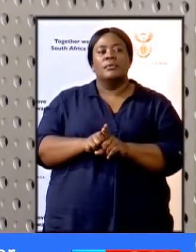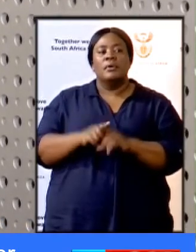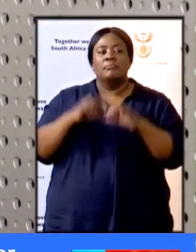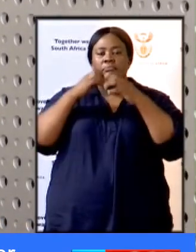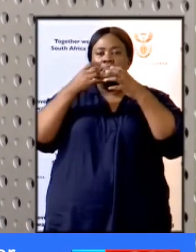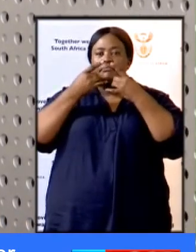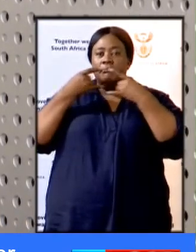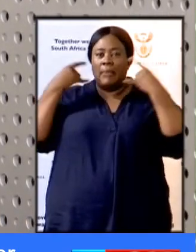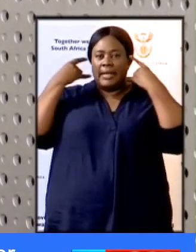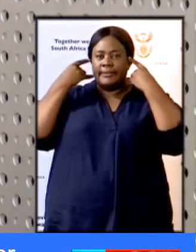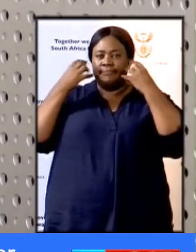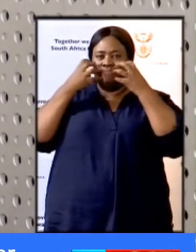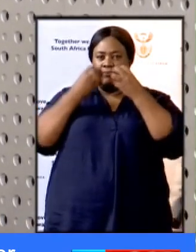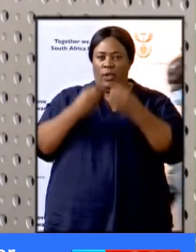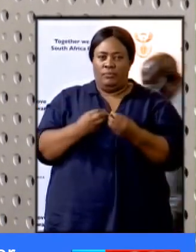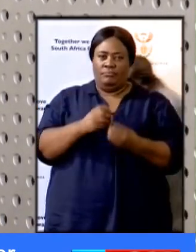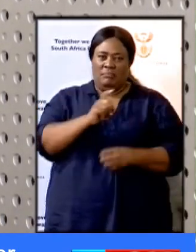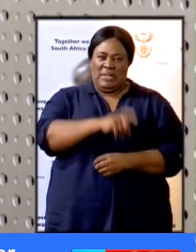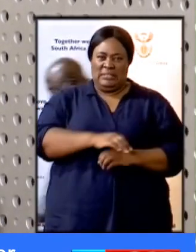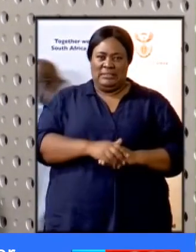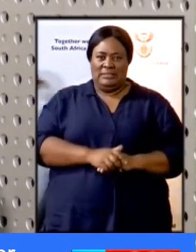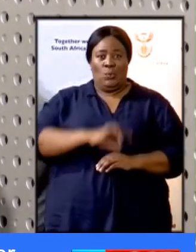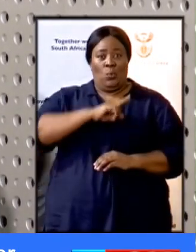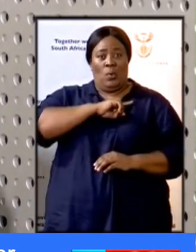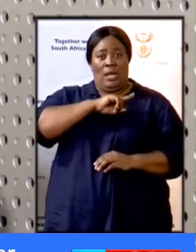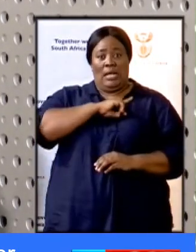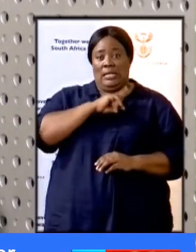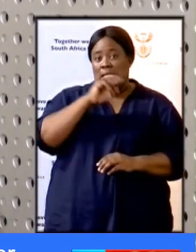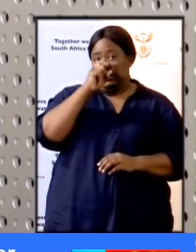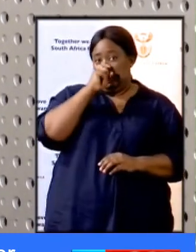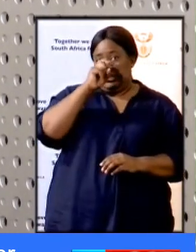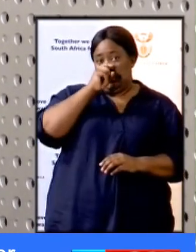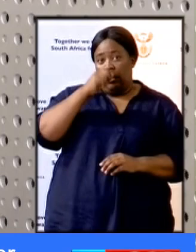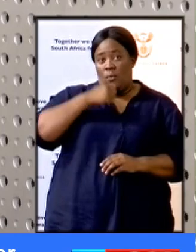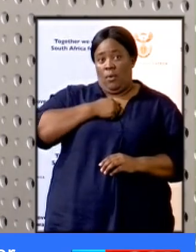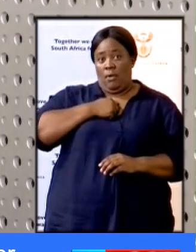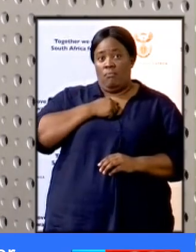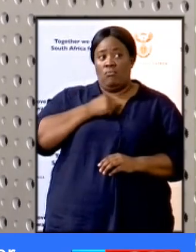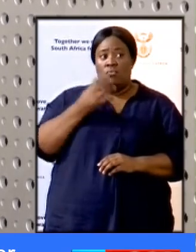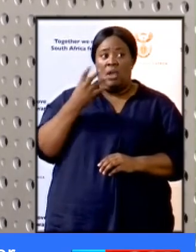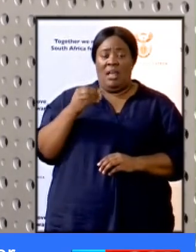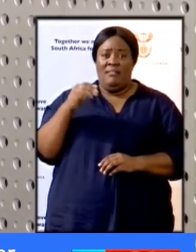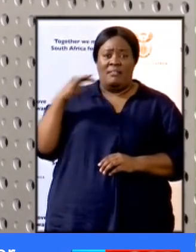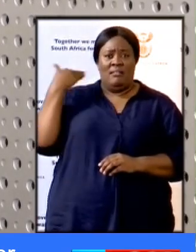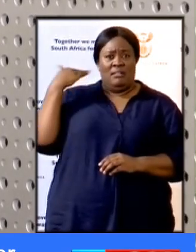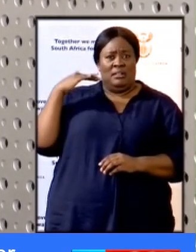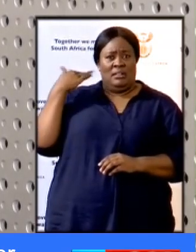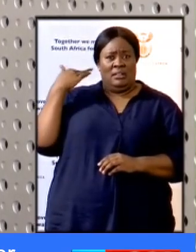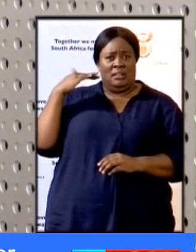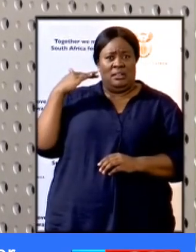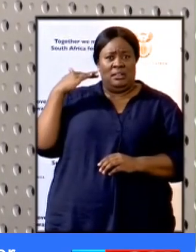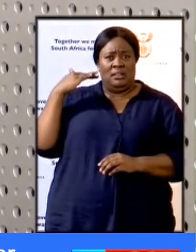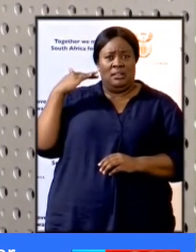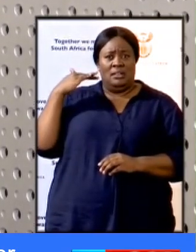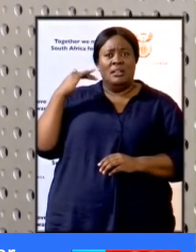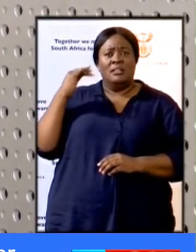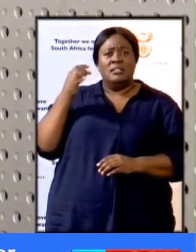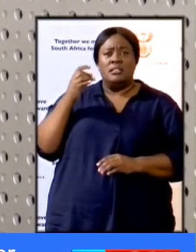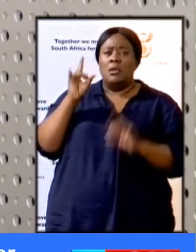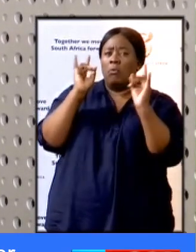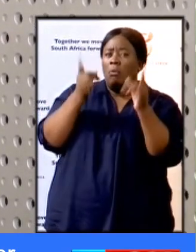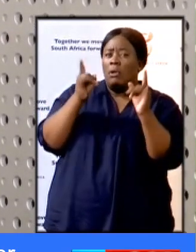because I was told by my sister who has got hearing challenges. She was watching me on television the other day. She was